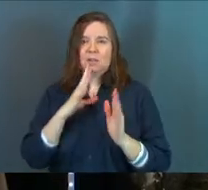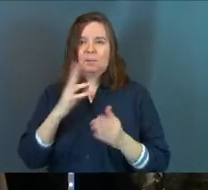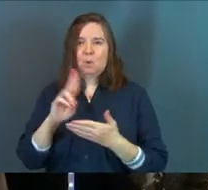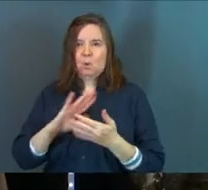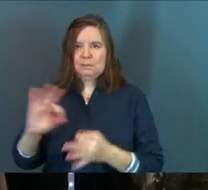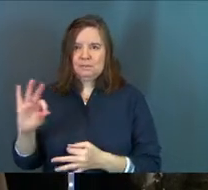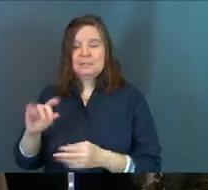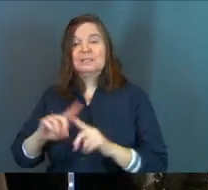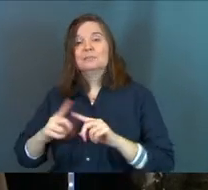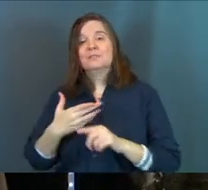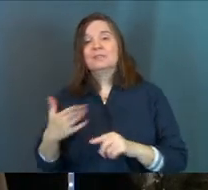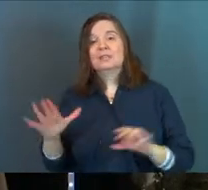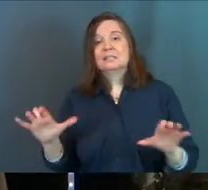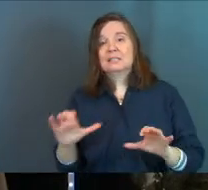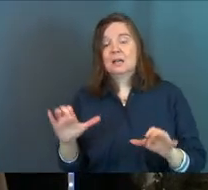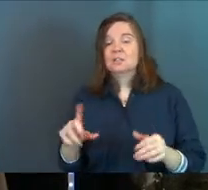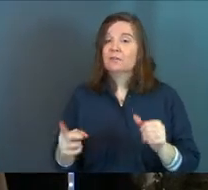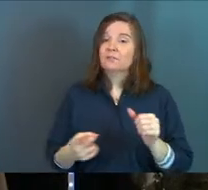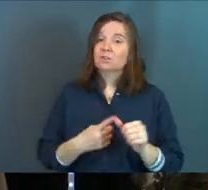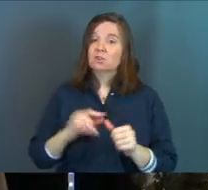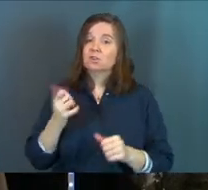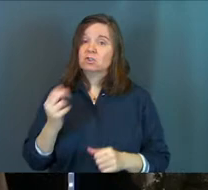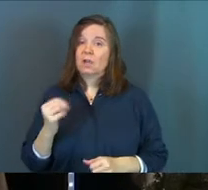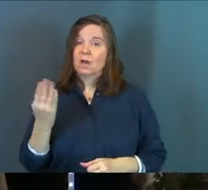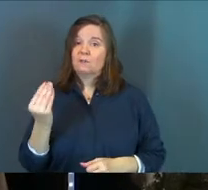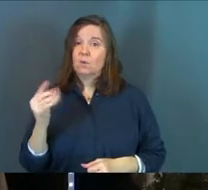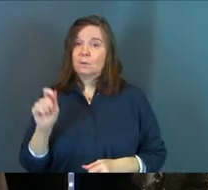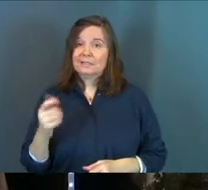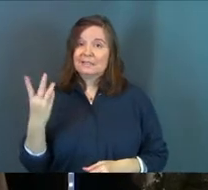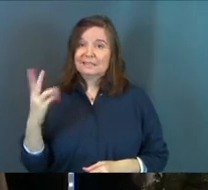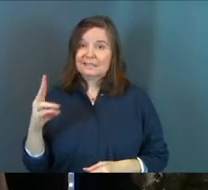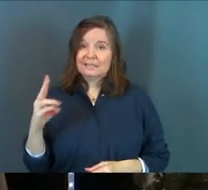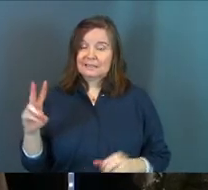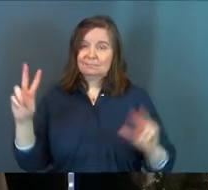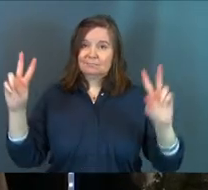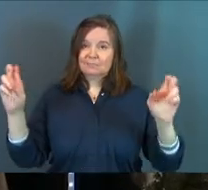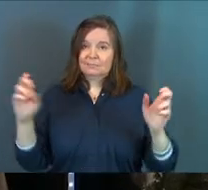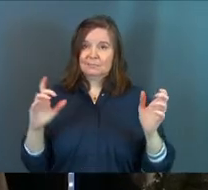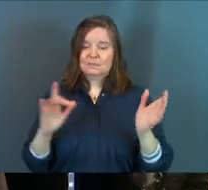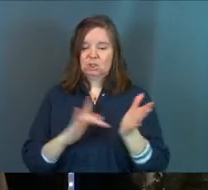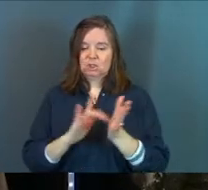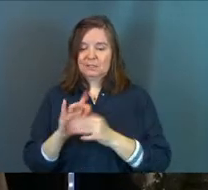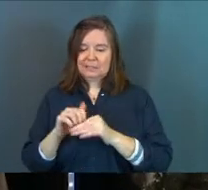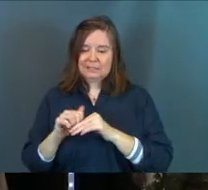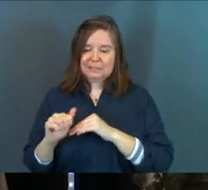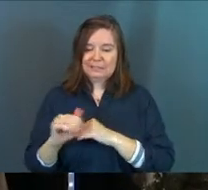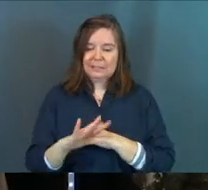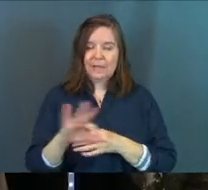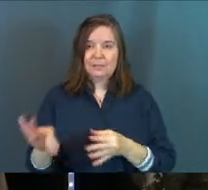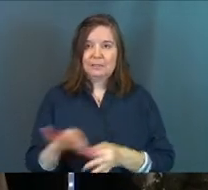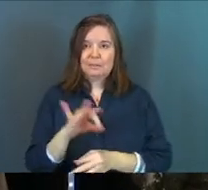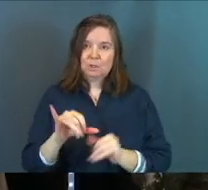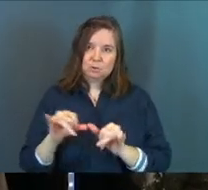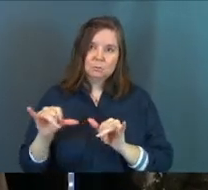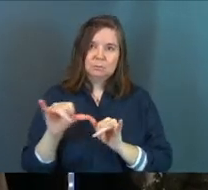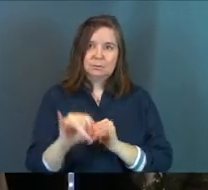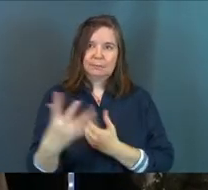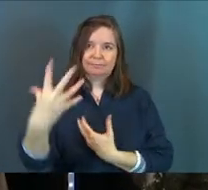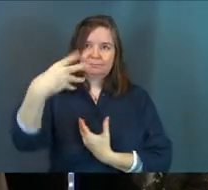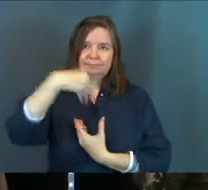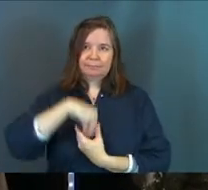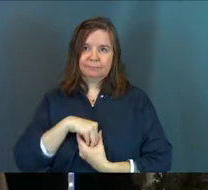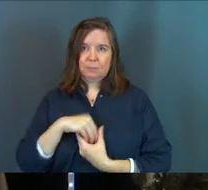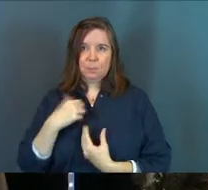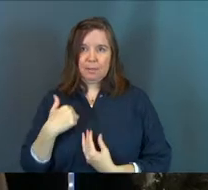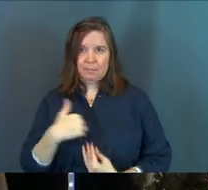the Holy Spirit, some different things that he does. First off, John 14, verse 16, Jesus sent the Spirit to us permanently to be with